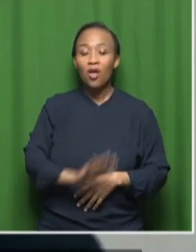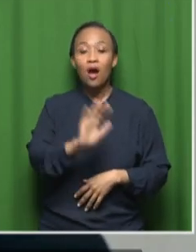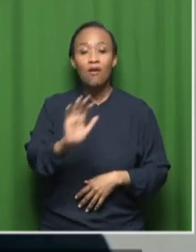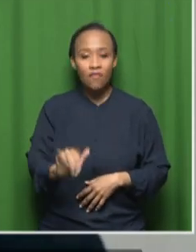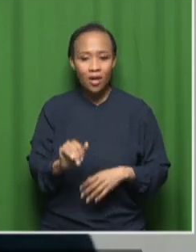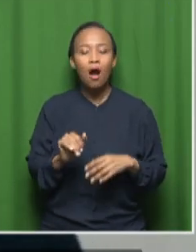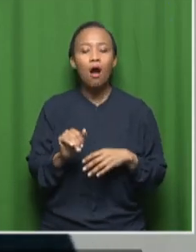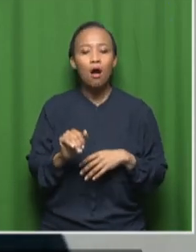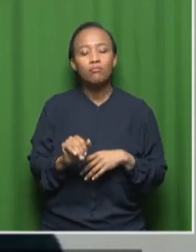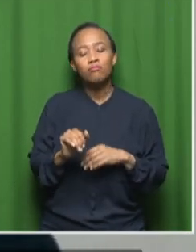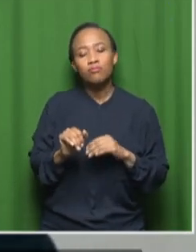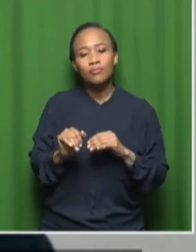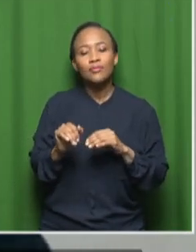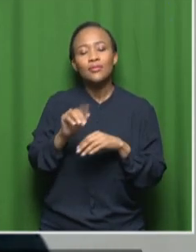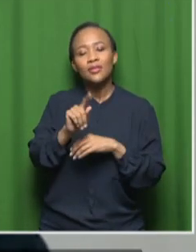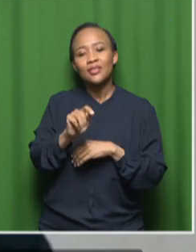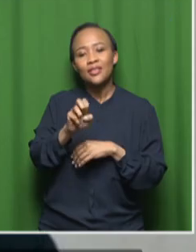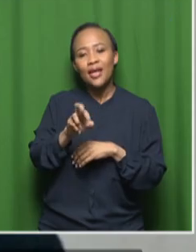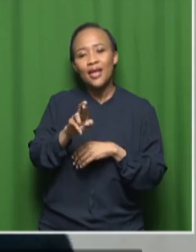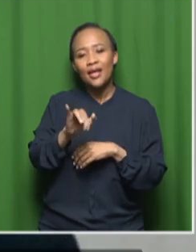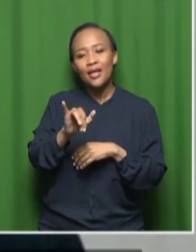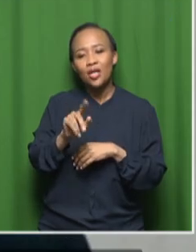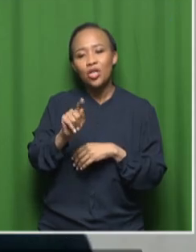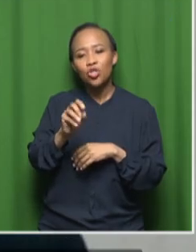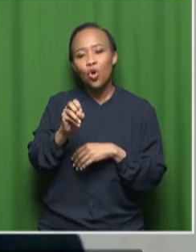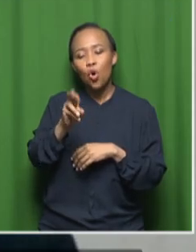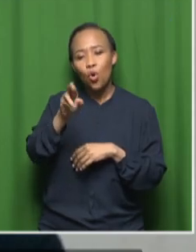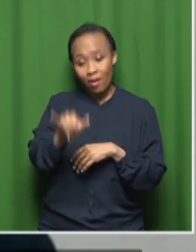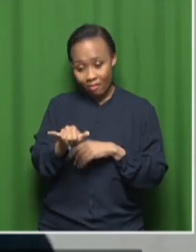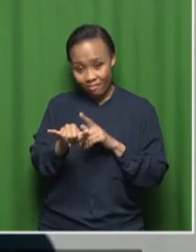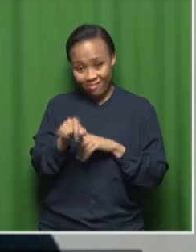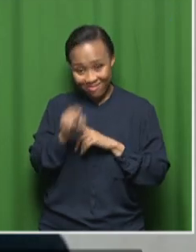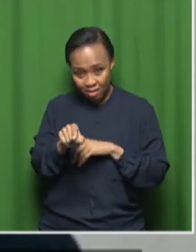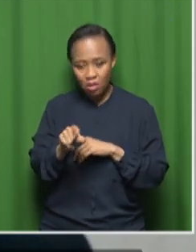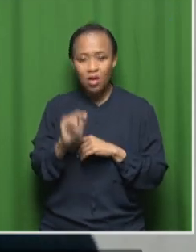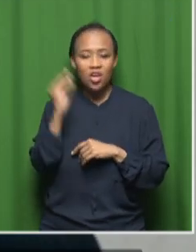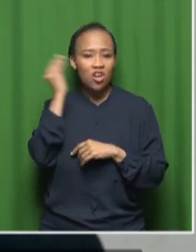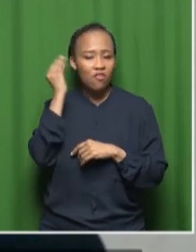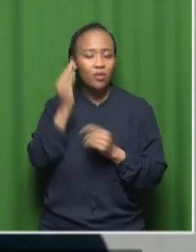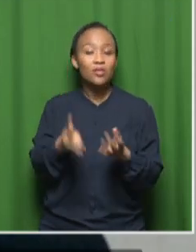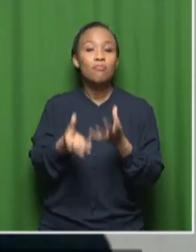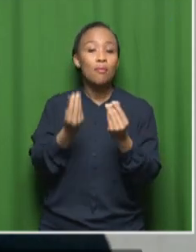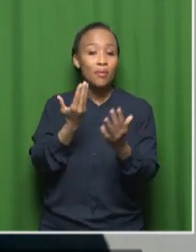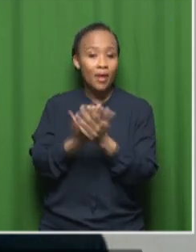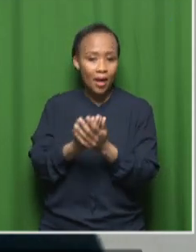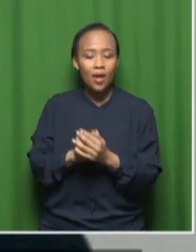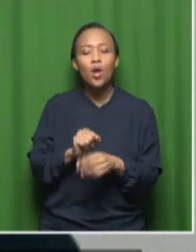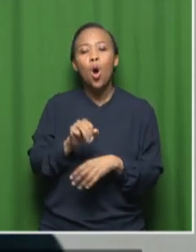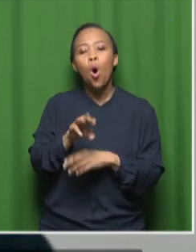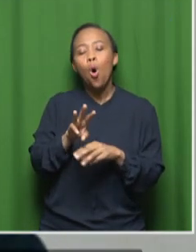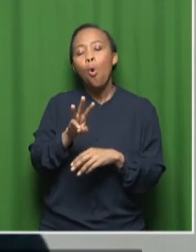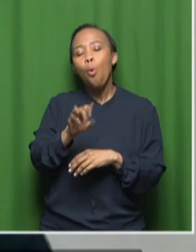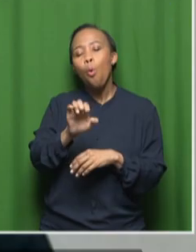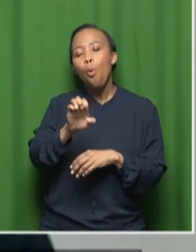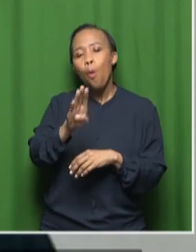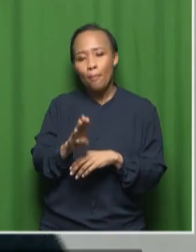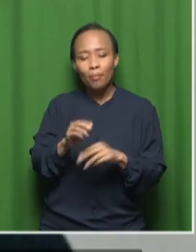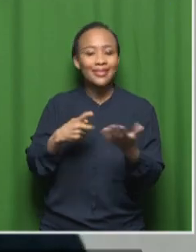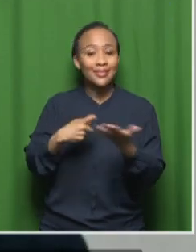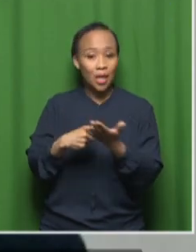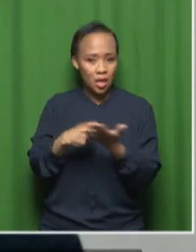lead them to the website, and information is there. Tickets are available at web tickets. They are